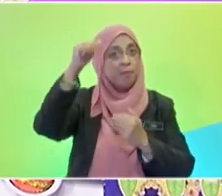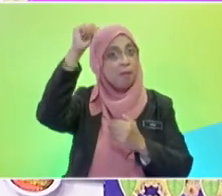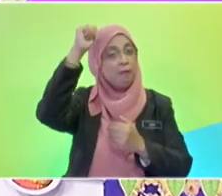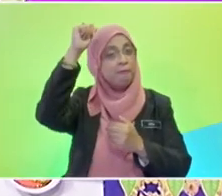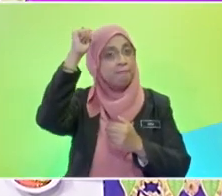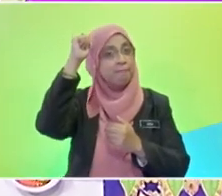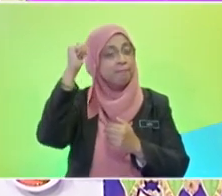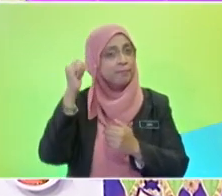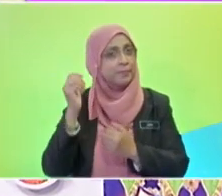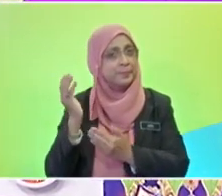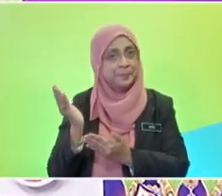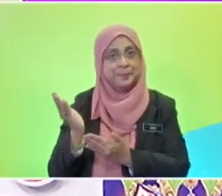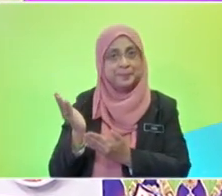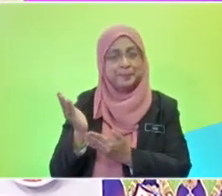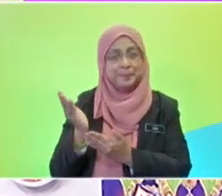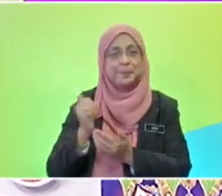it over here.